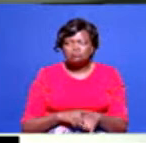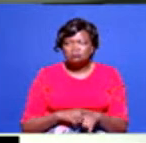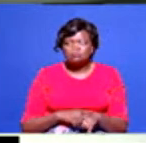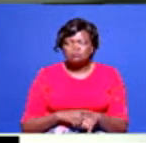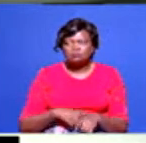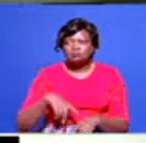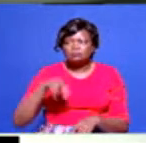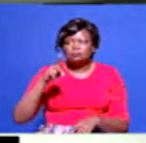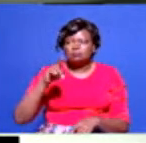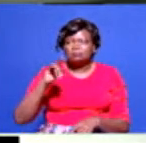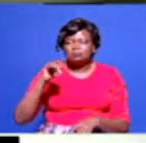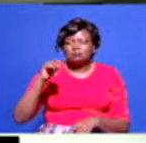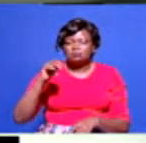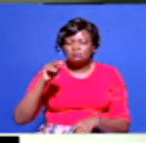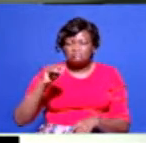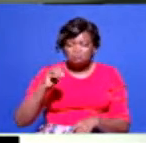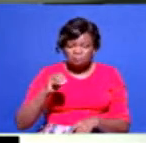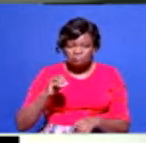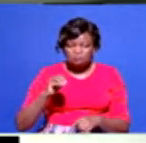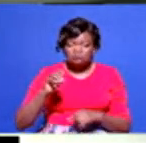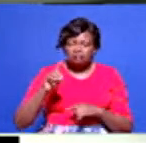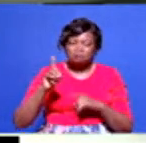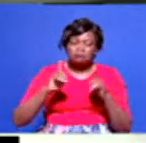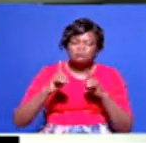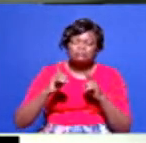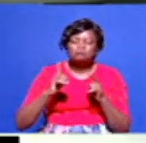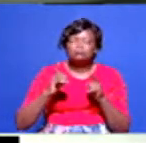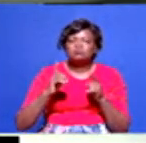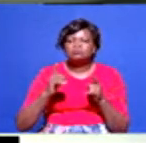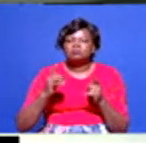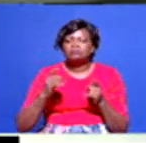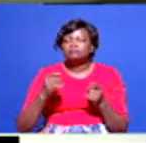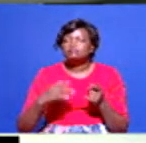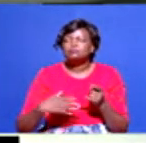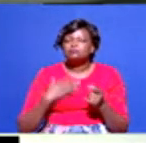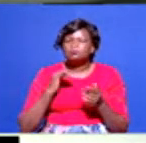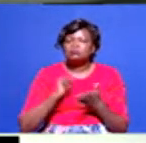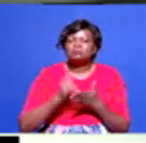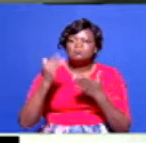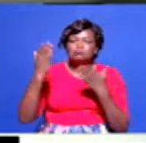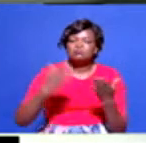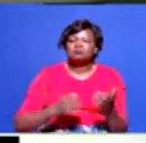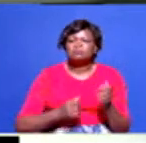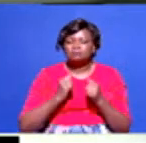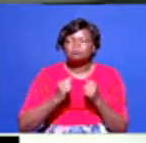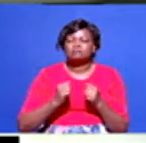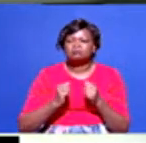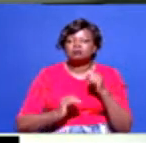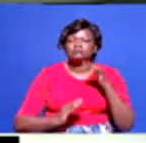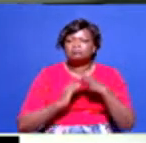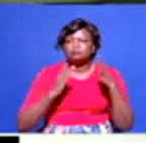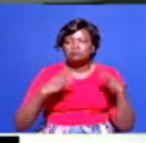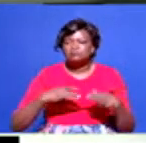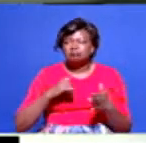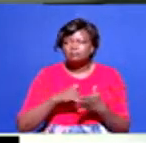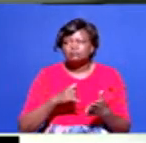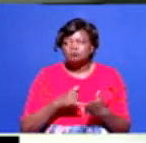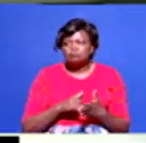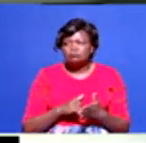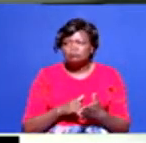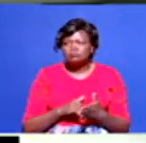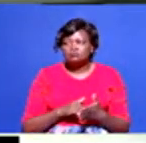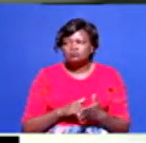Classic Continental Tour, which will bring together athletic stars, including three-time Olympic champion Shelly